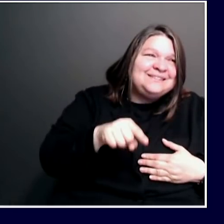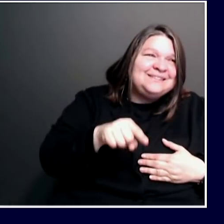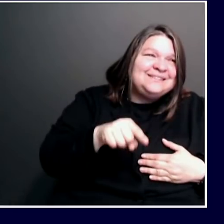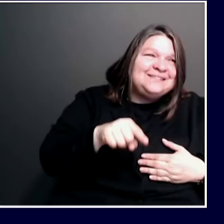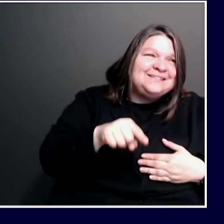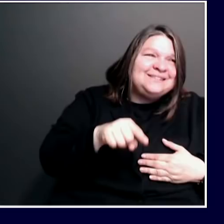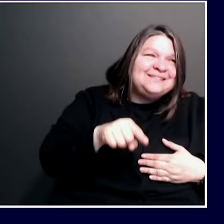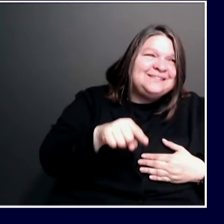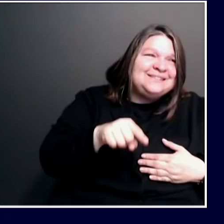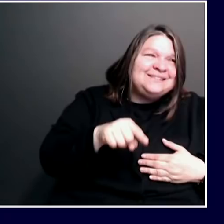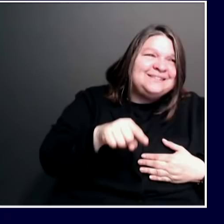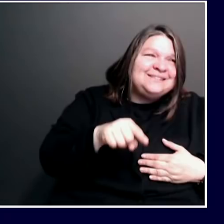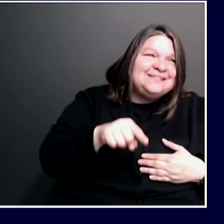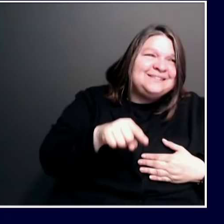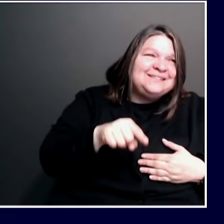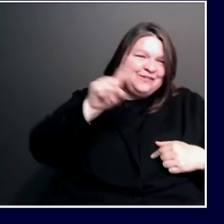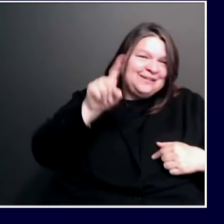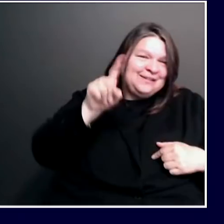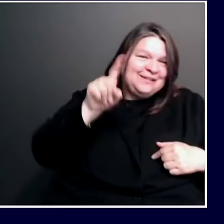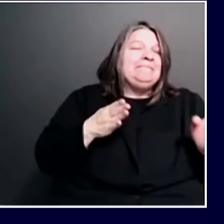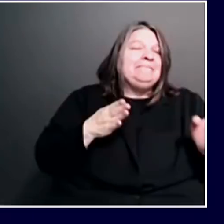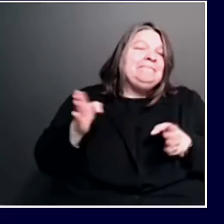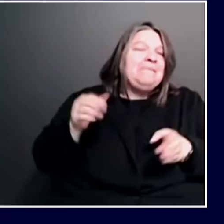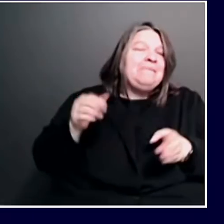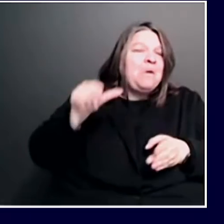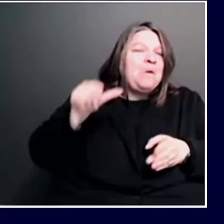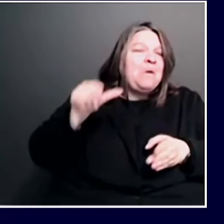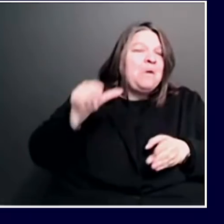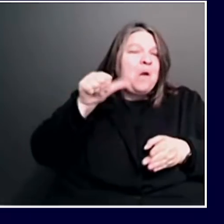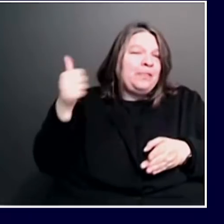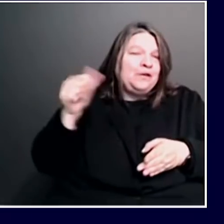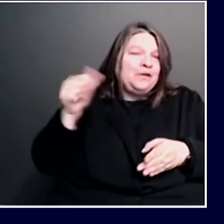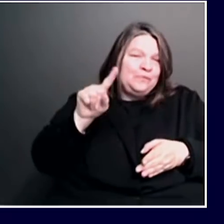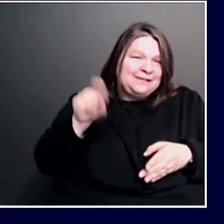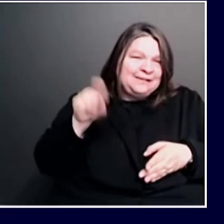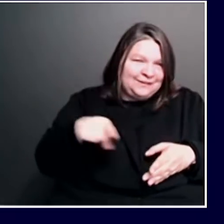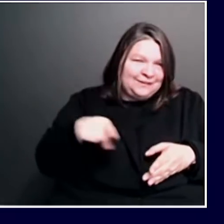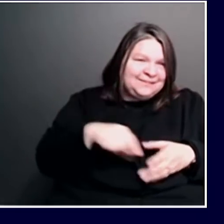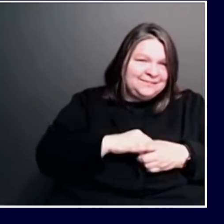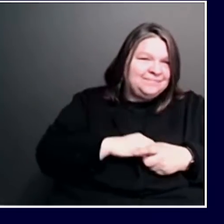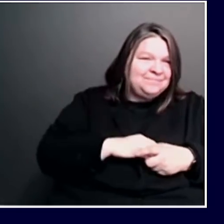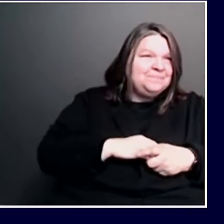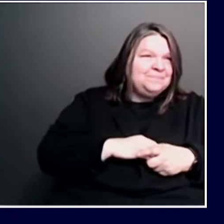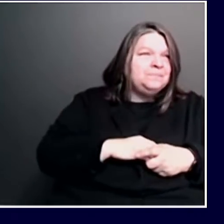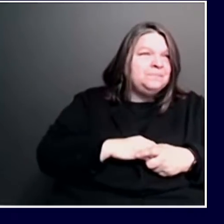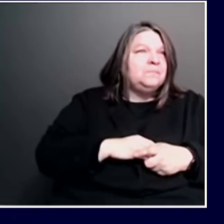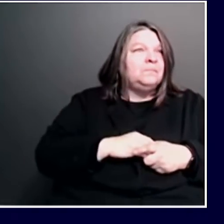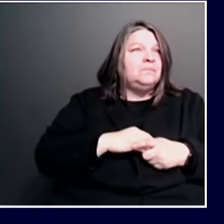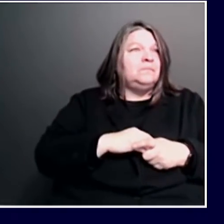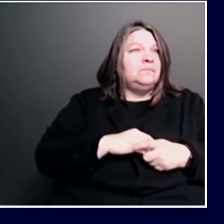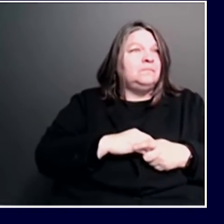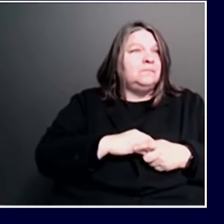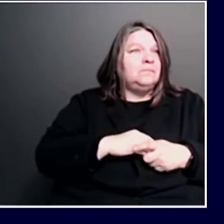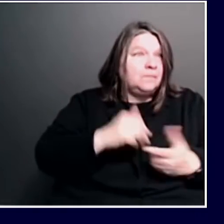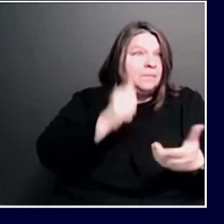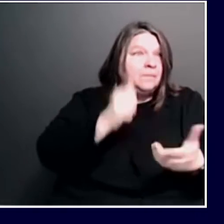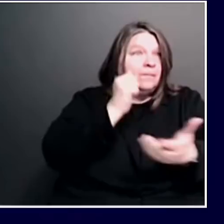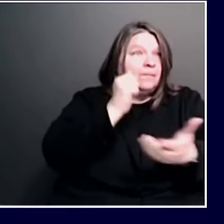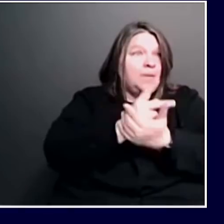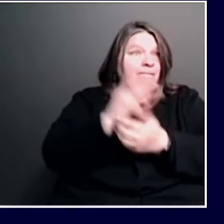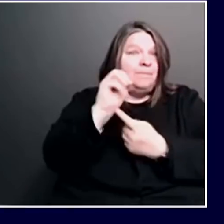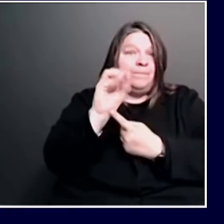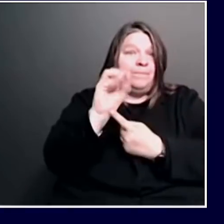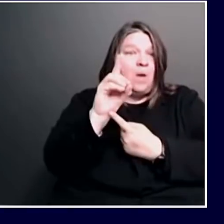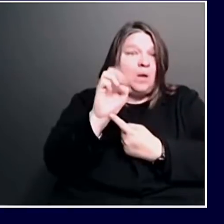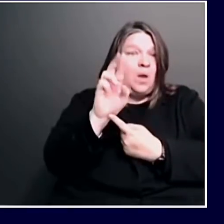to pivot quickly. But with the full approval of the Moderna vaccine. I know when that happened,